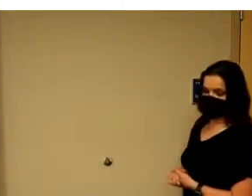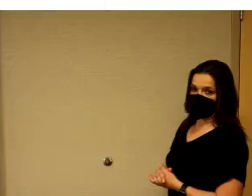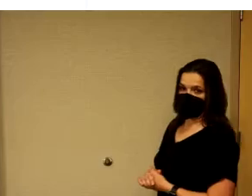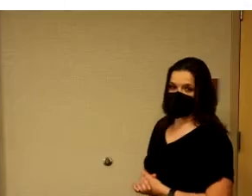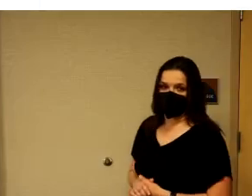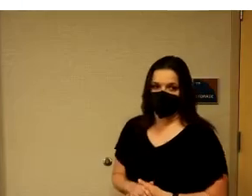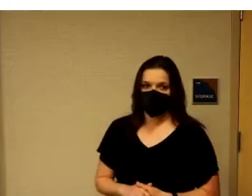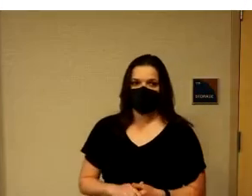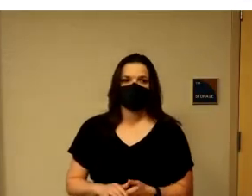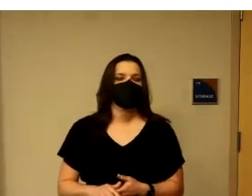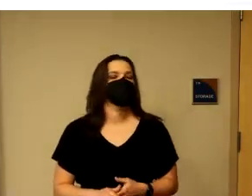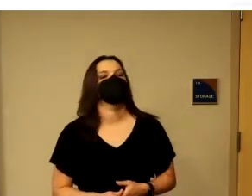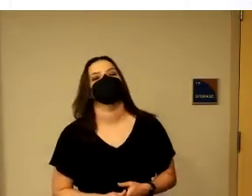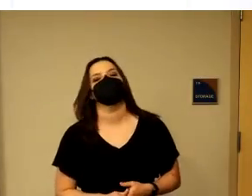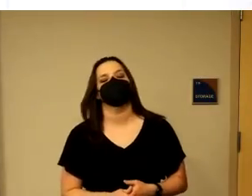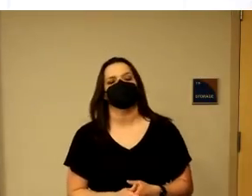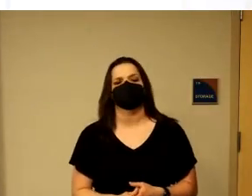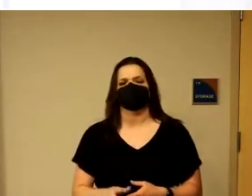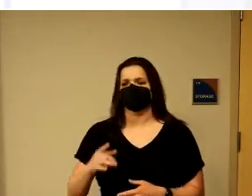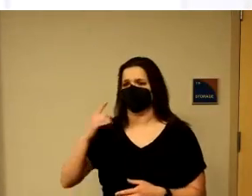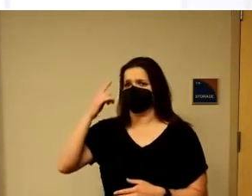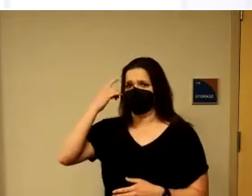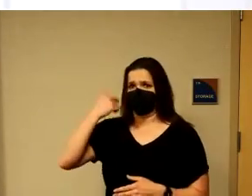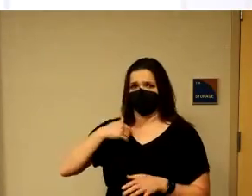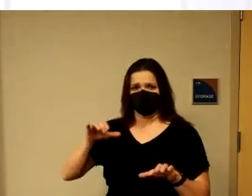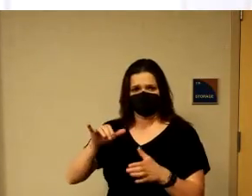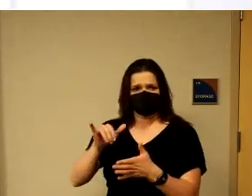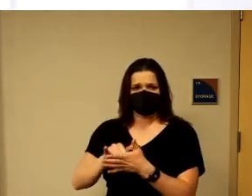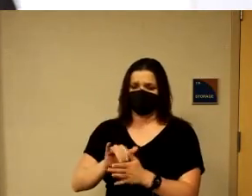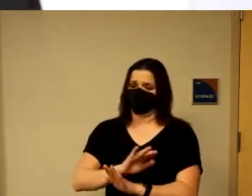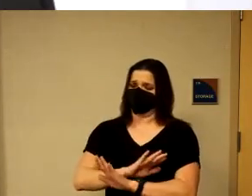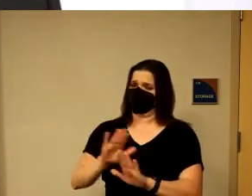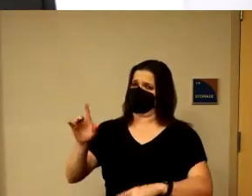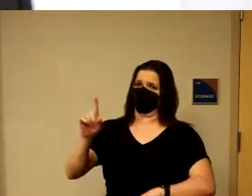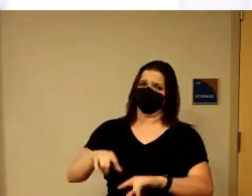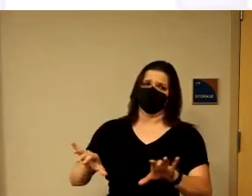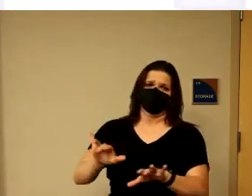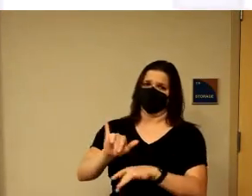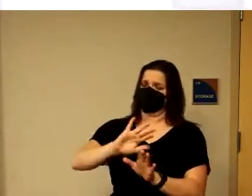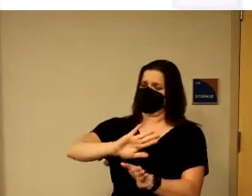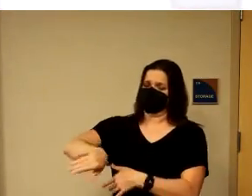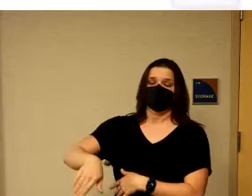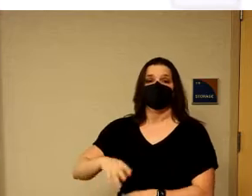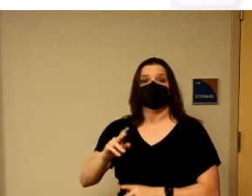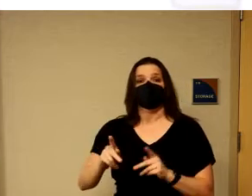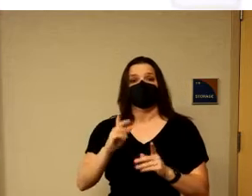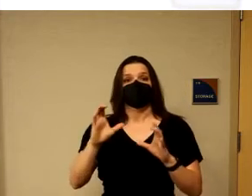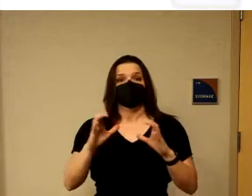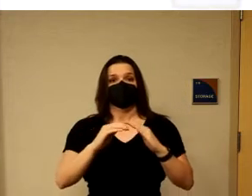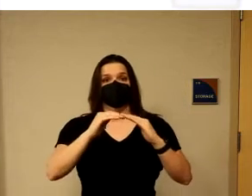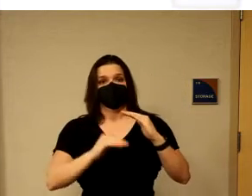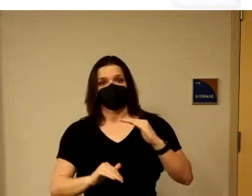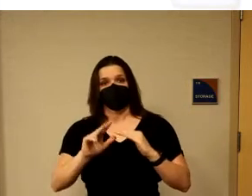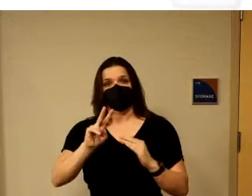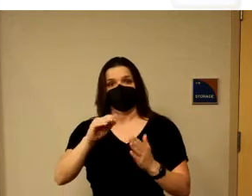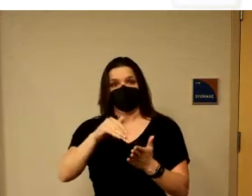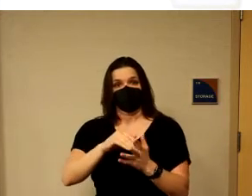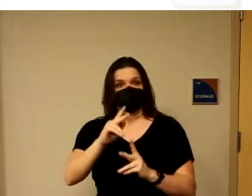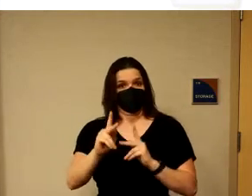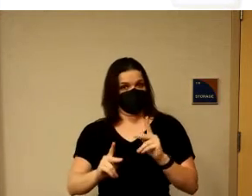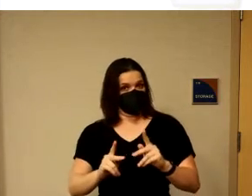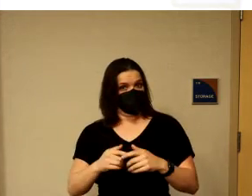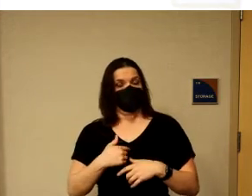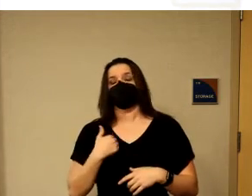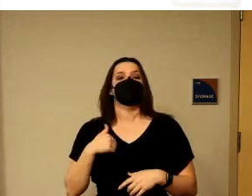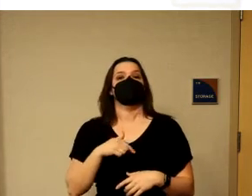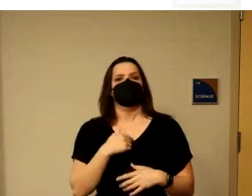can't do this. This is not what we're gonna do. The population is brought down to 32,000 people,